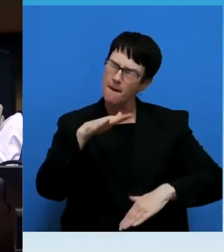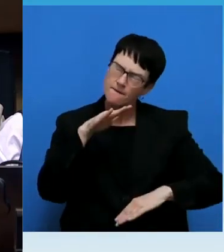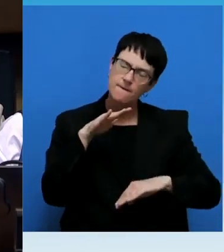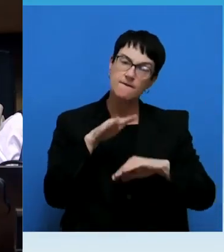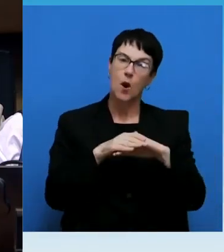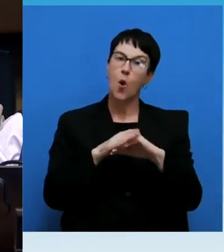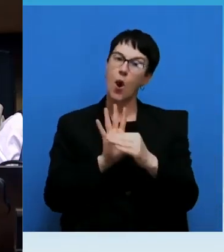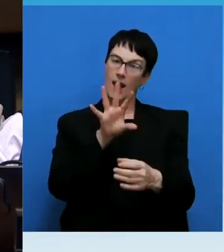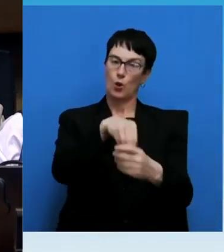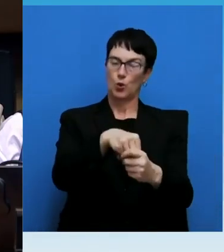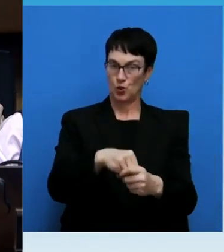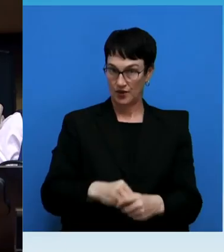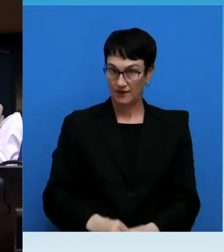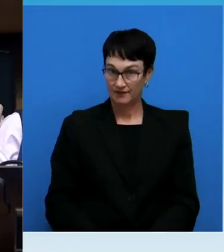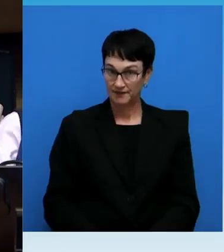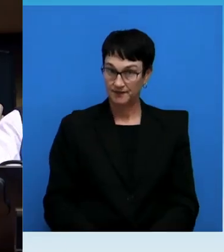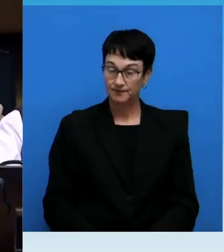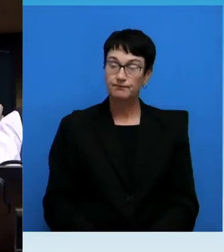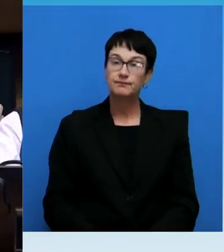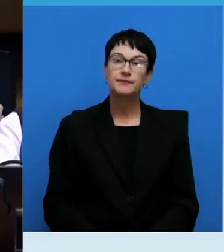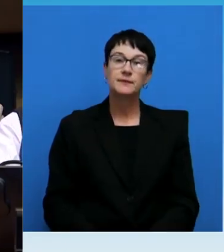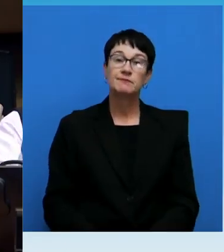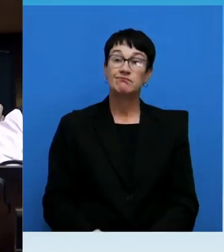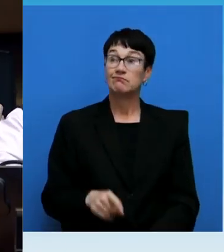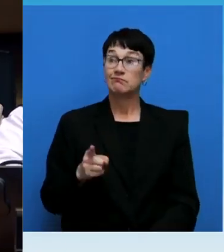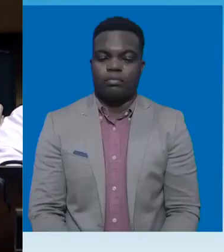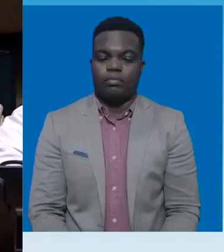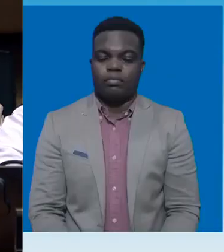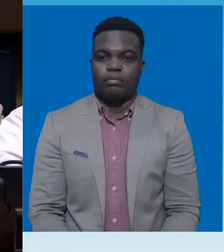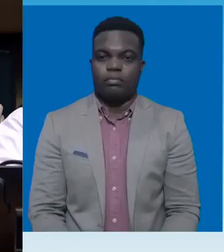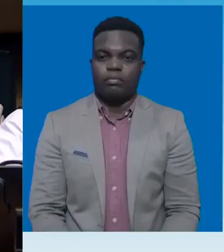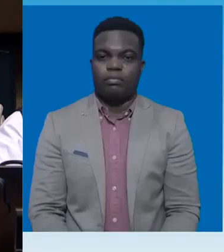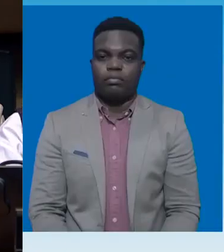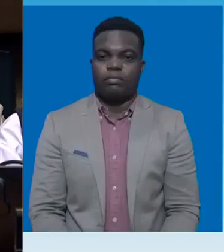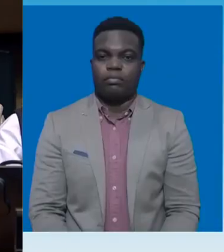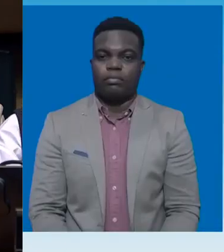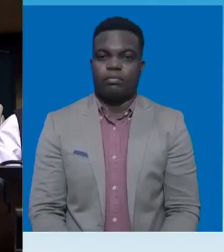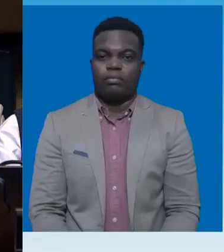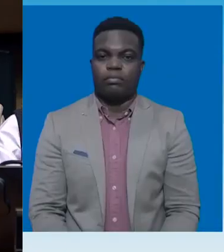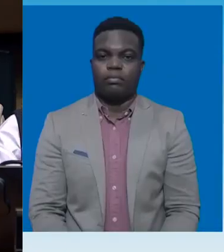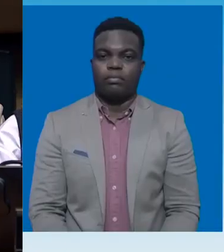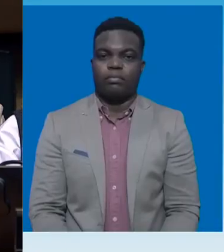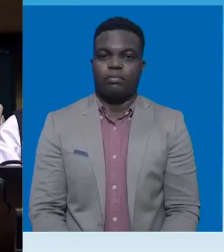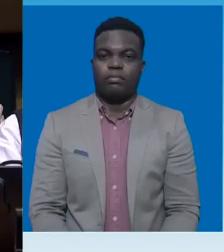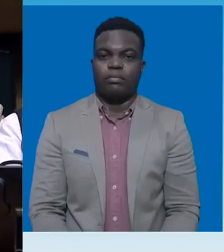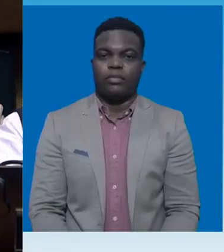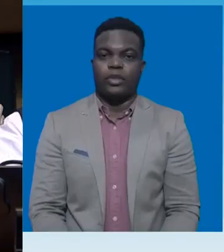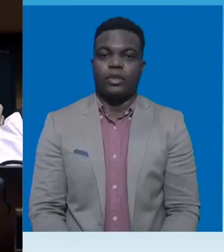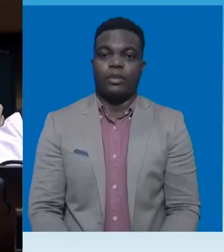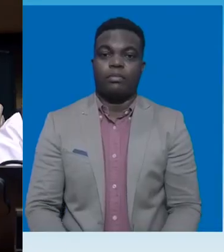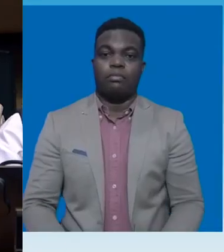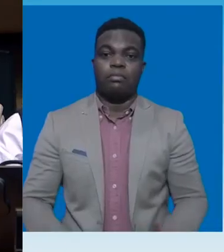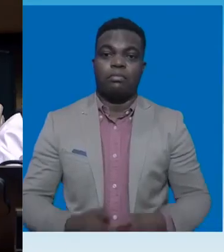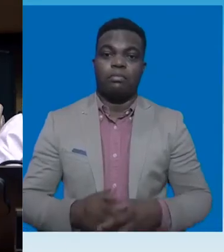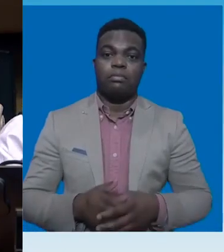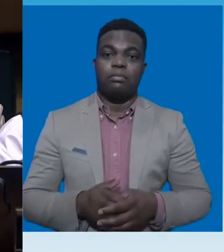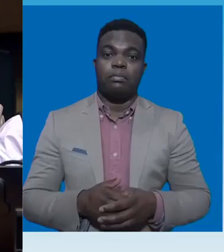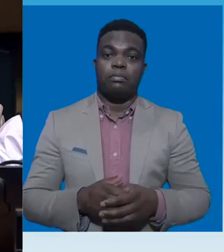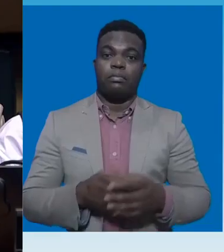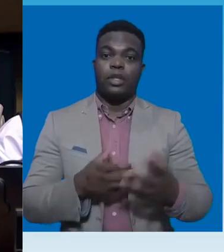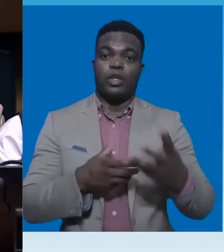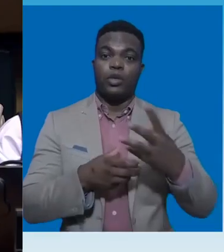United Nations Disability Inclusion Strategy has helped move disability inclusion